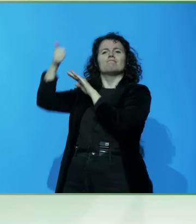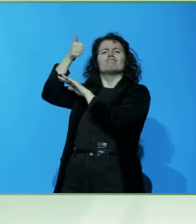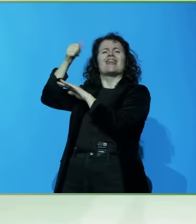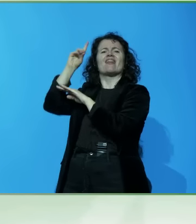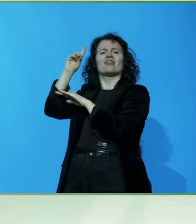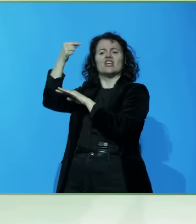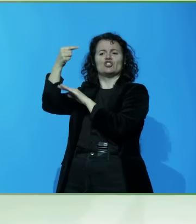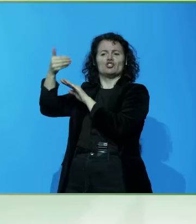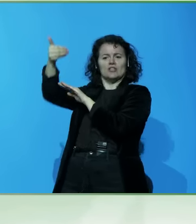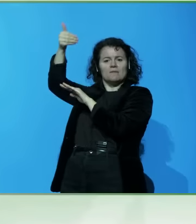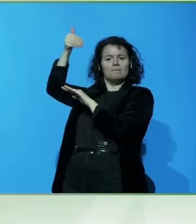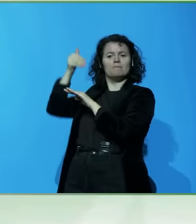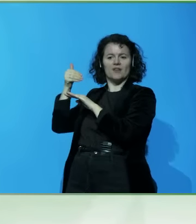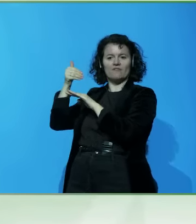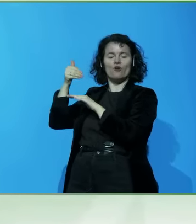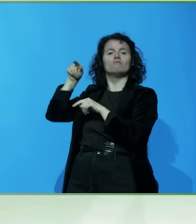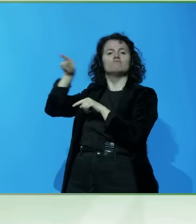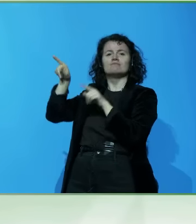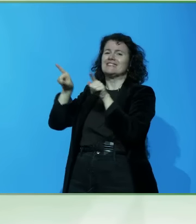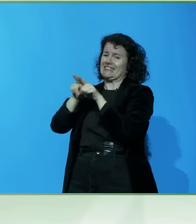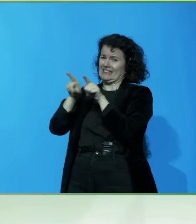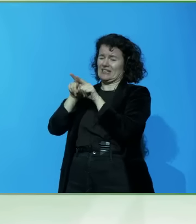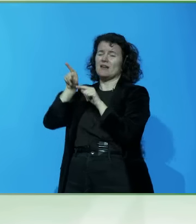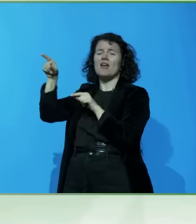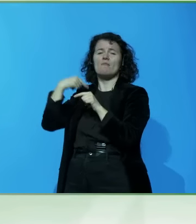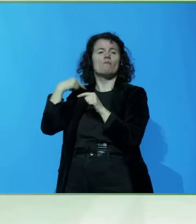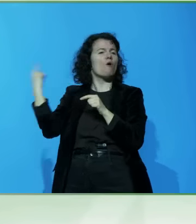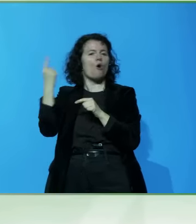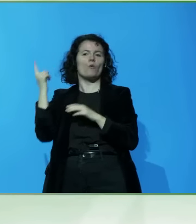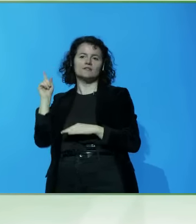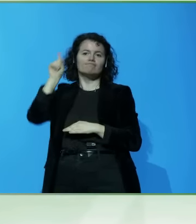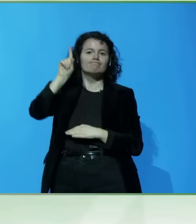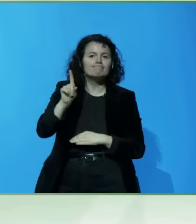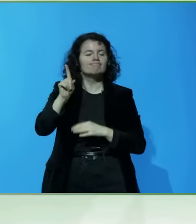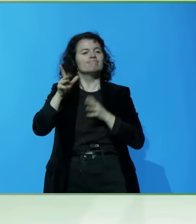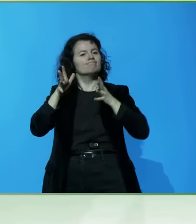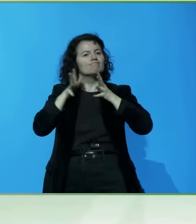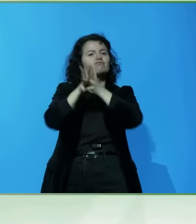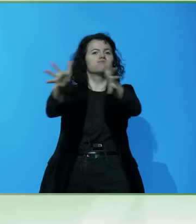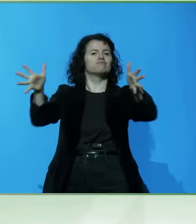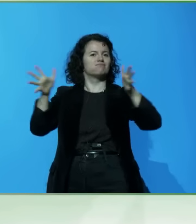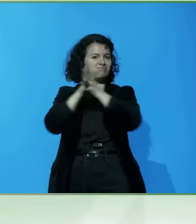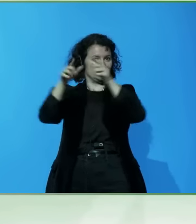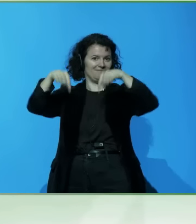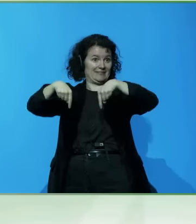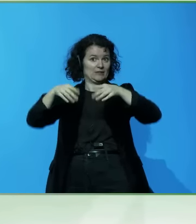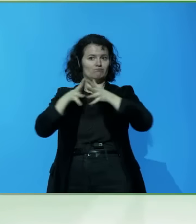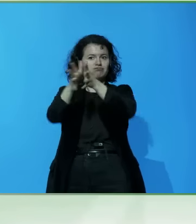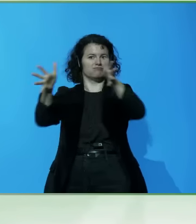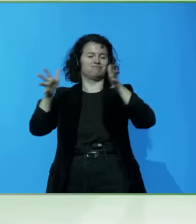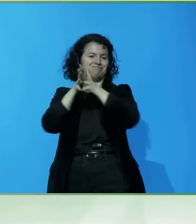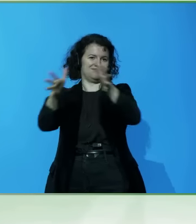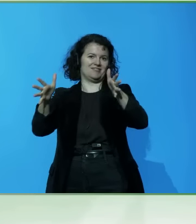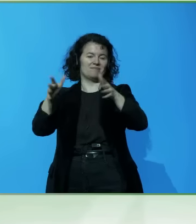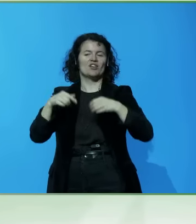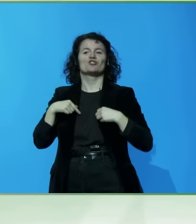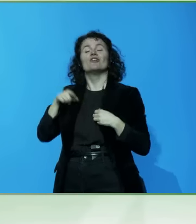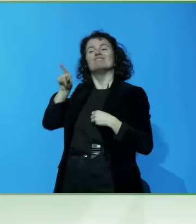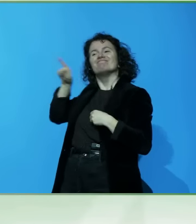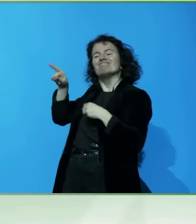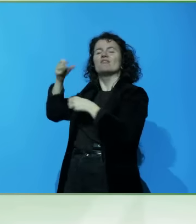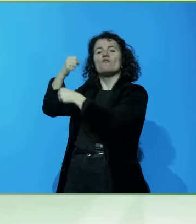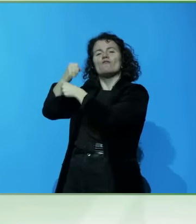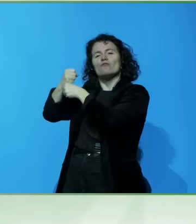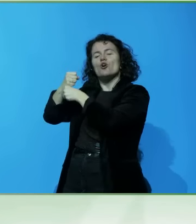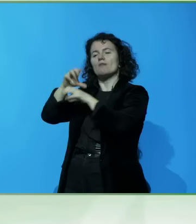and a regular speaker at this conference. This work was close to her heart, and we are glad to continue the tradition and